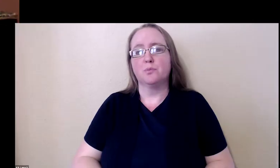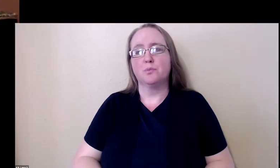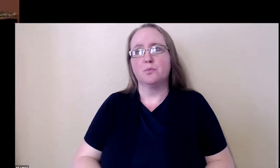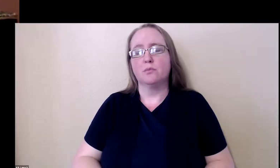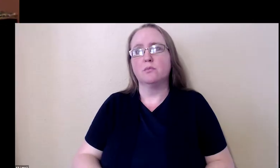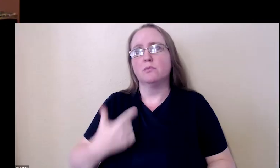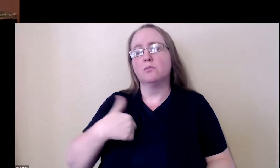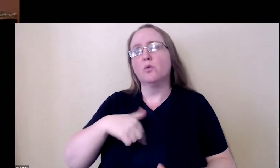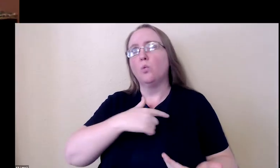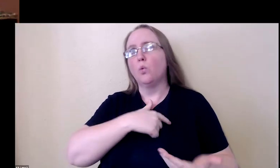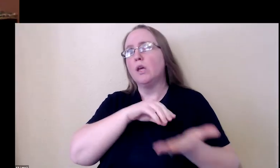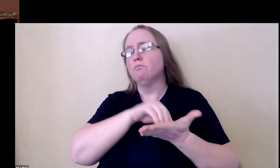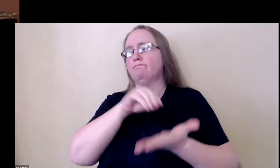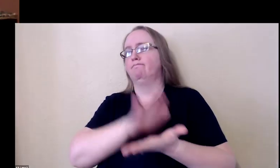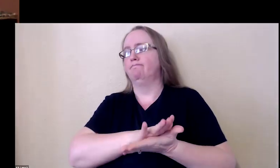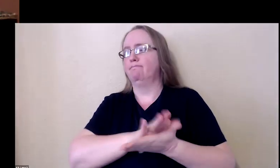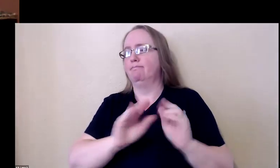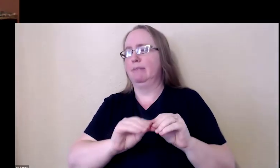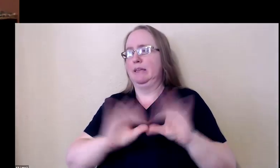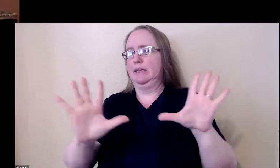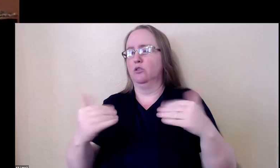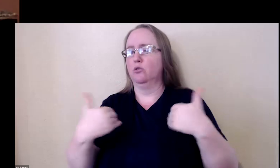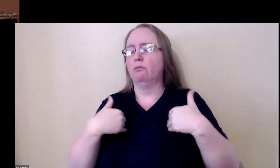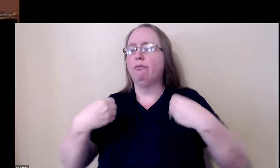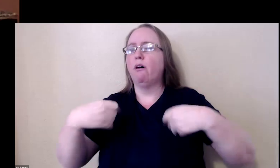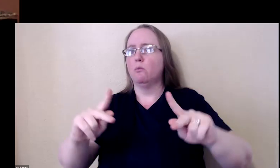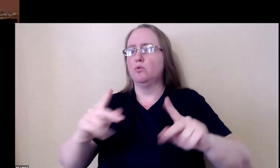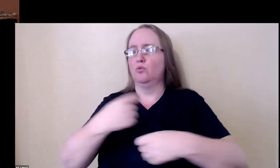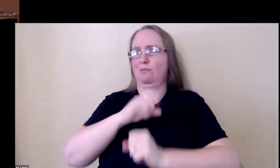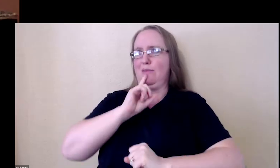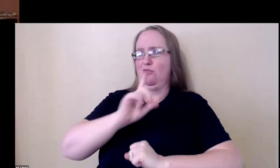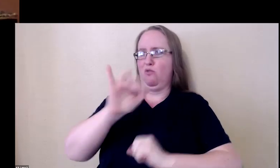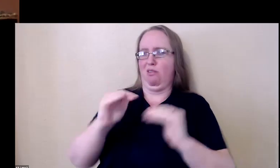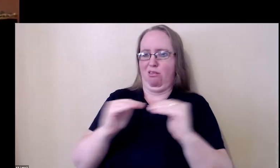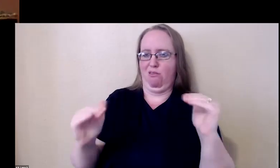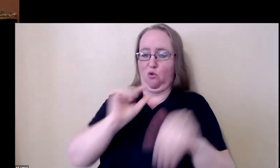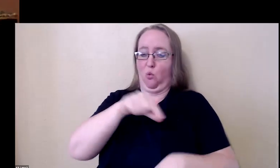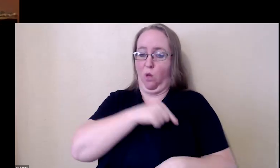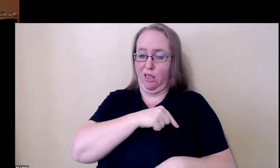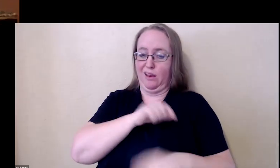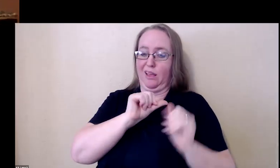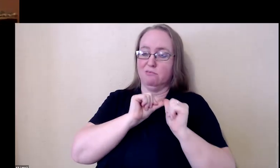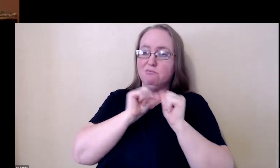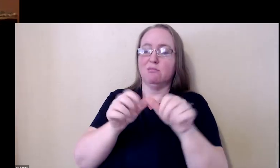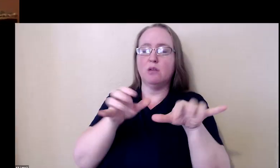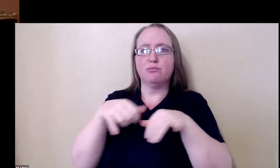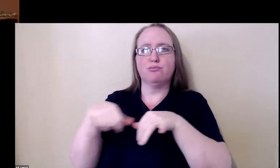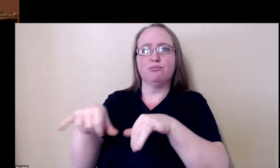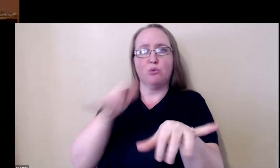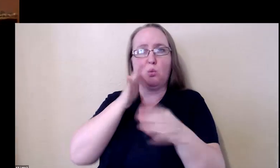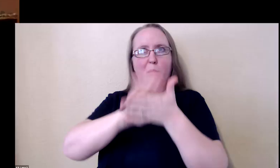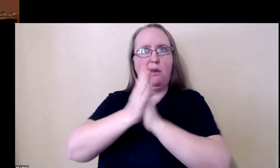there is a clear opportunity to ensure that this level of quality and consistency is the norm